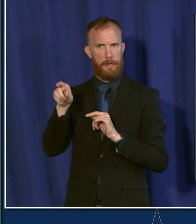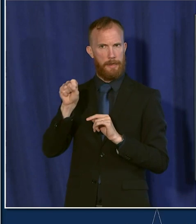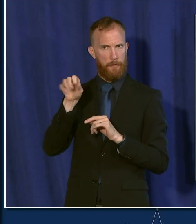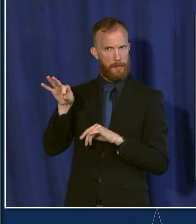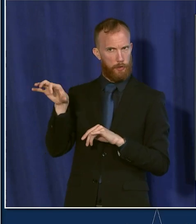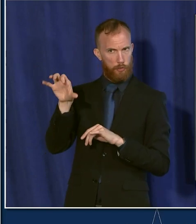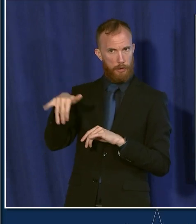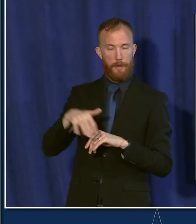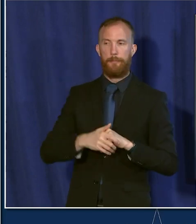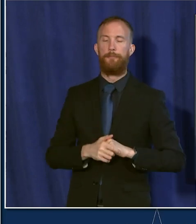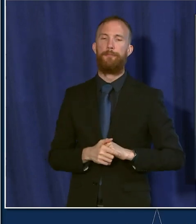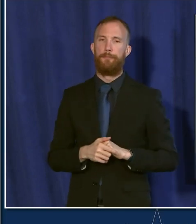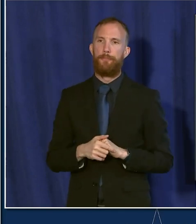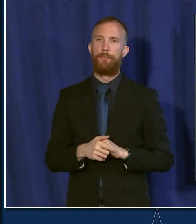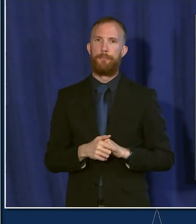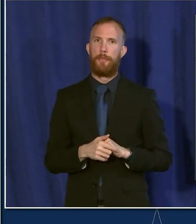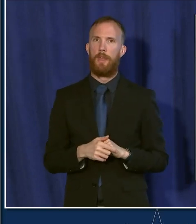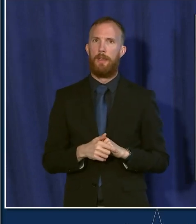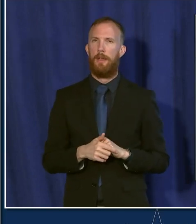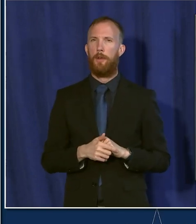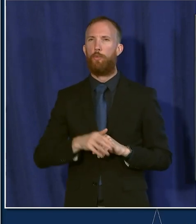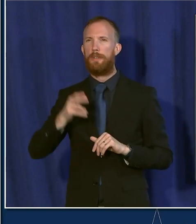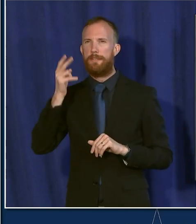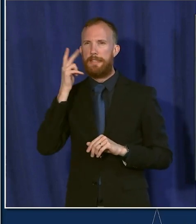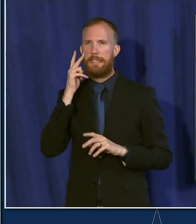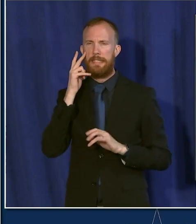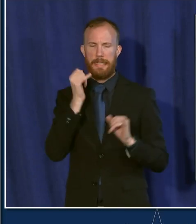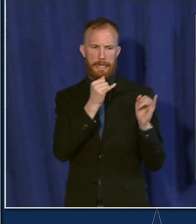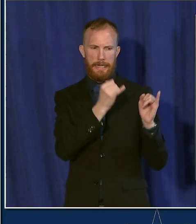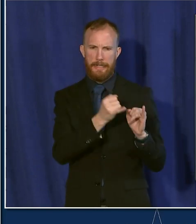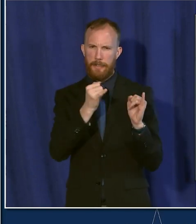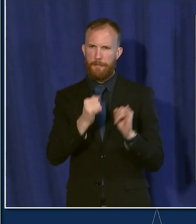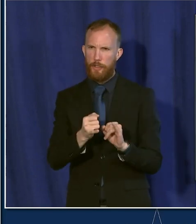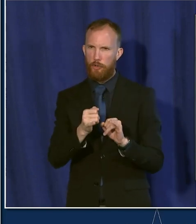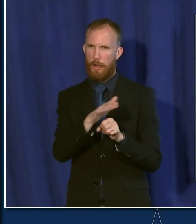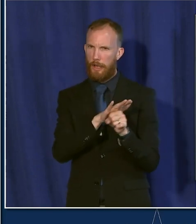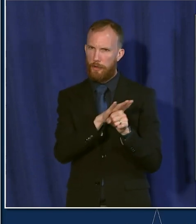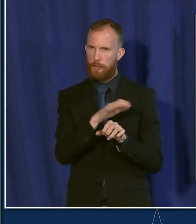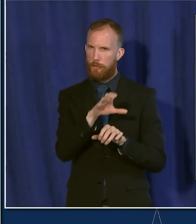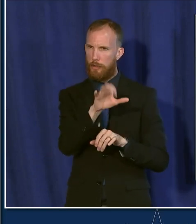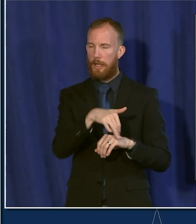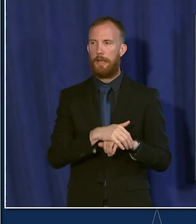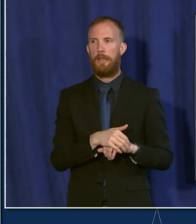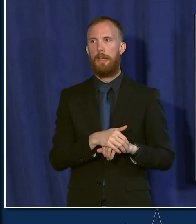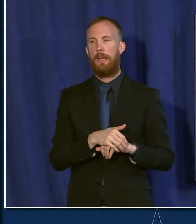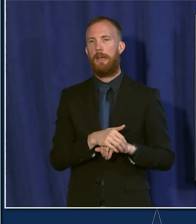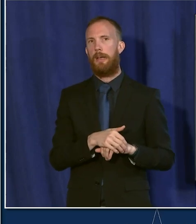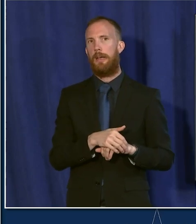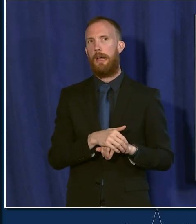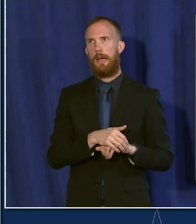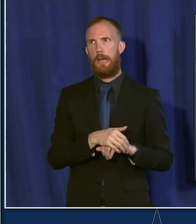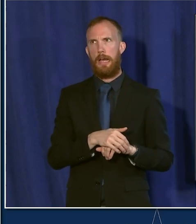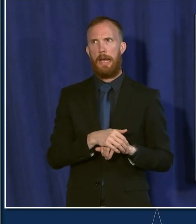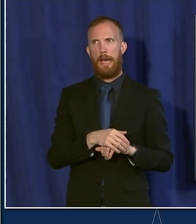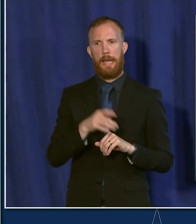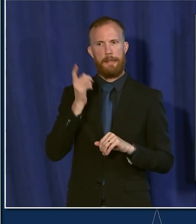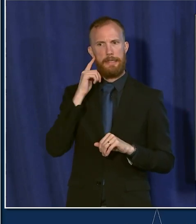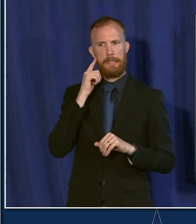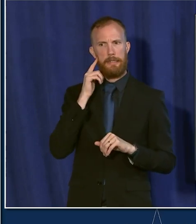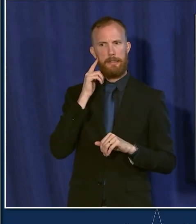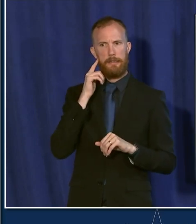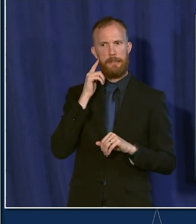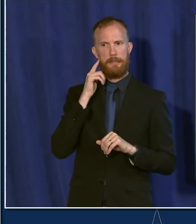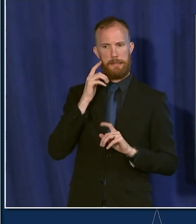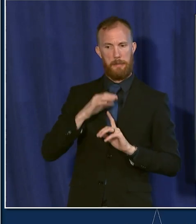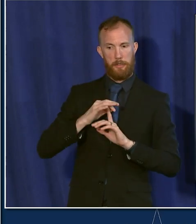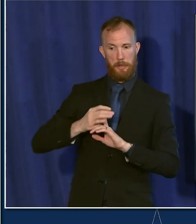have been some individual settings I know that were doing some of this, particularly I think earlier on.